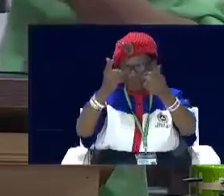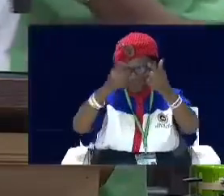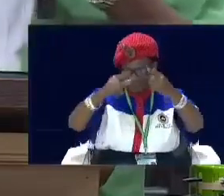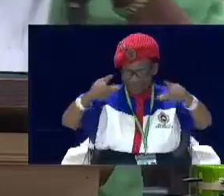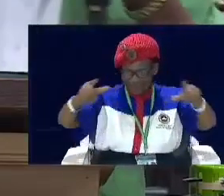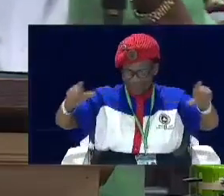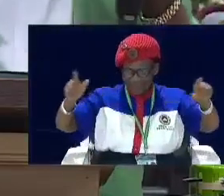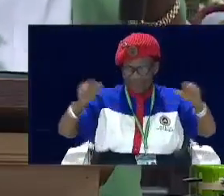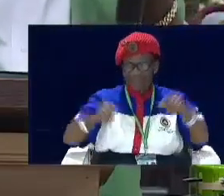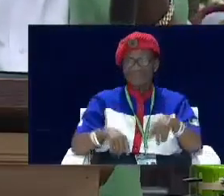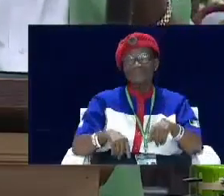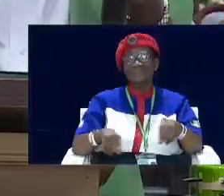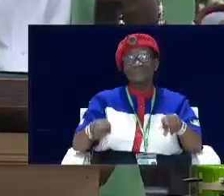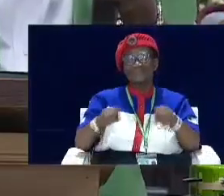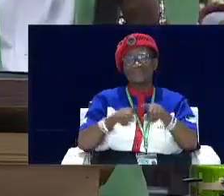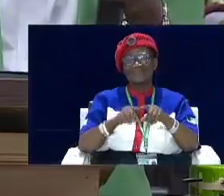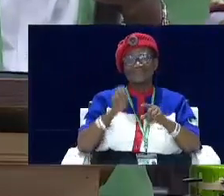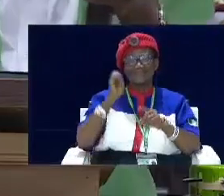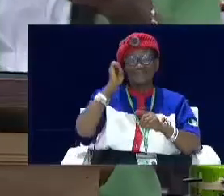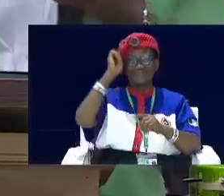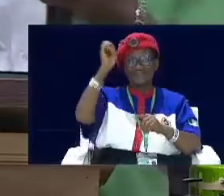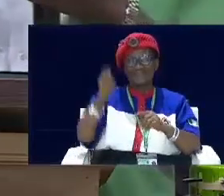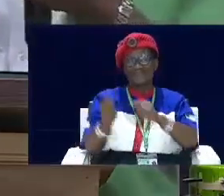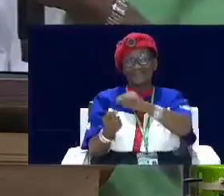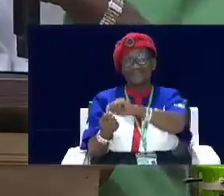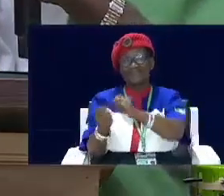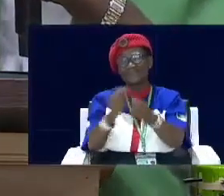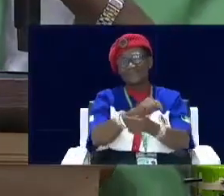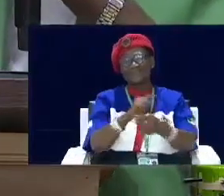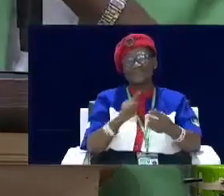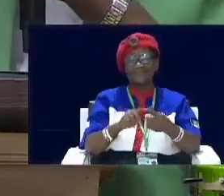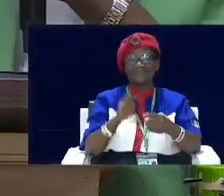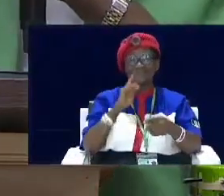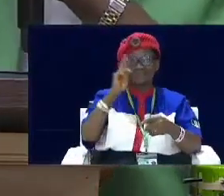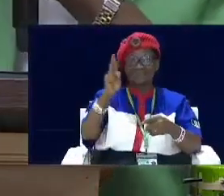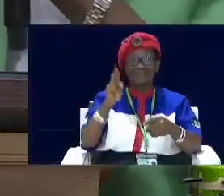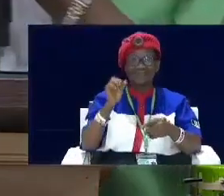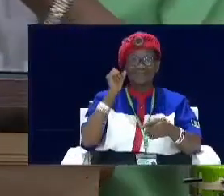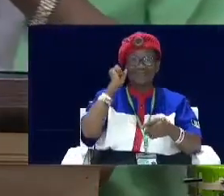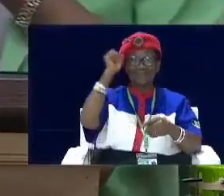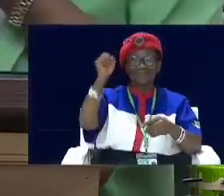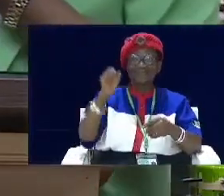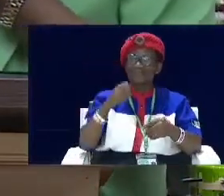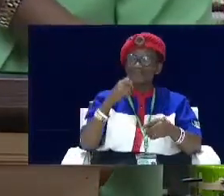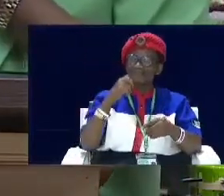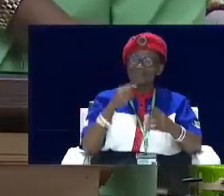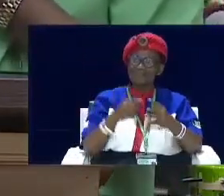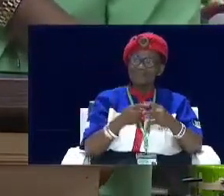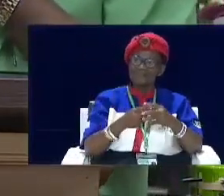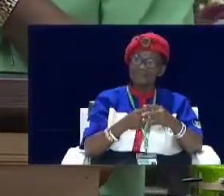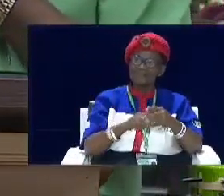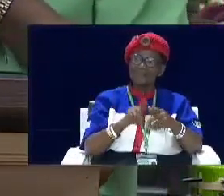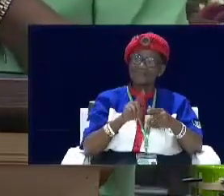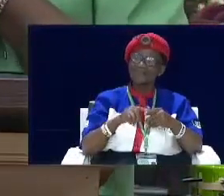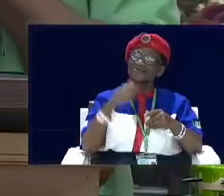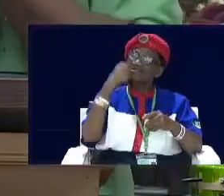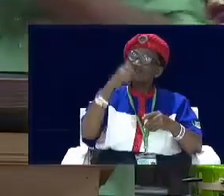As she turned to her. Bo se koju si obirin na bayi. She began to speak English. O ba bere si ni so